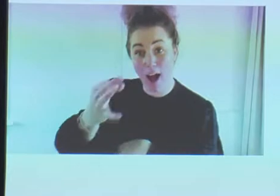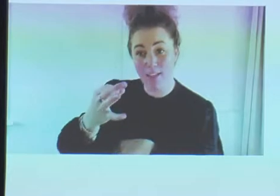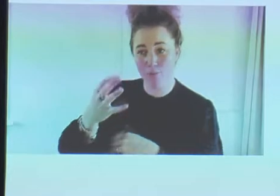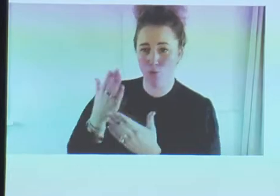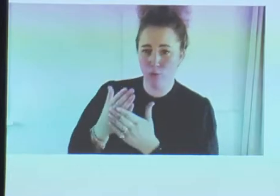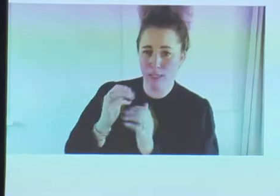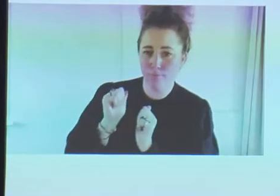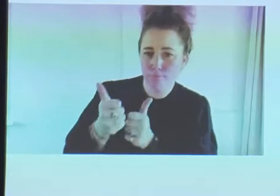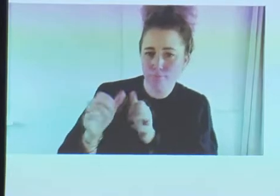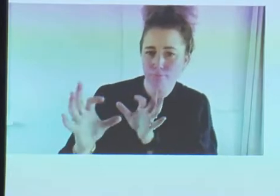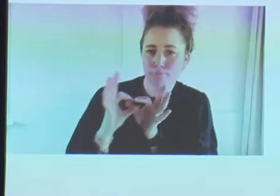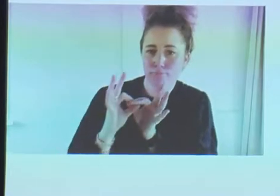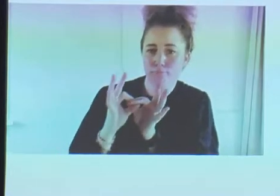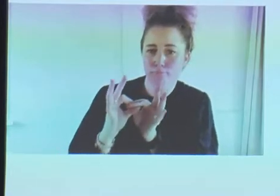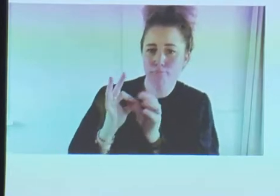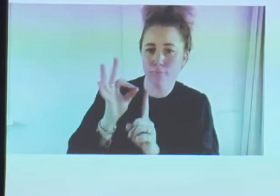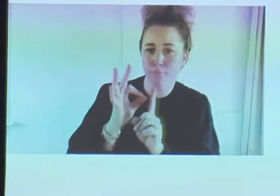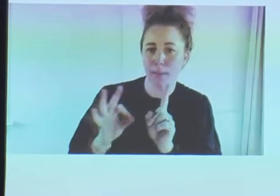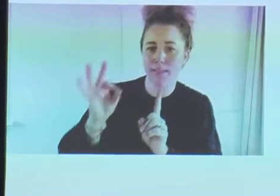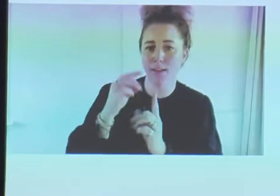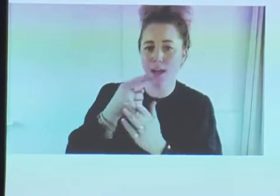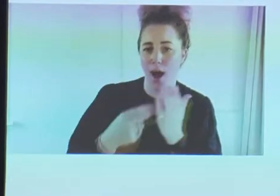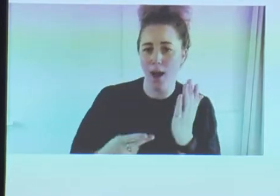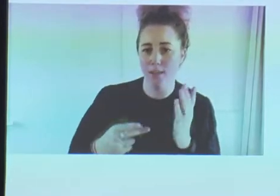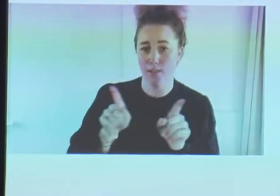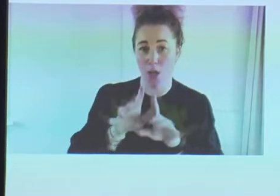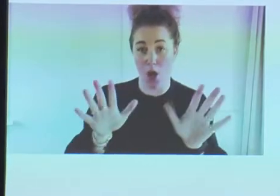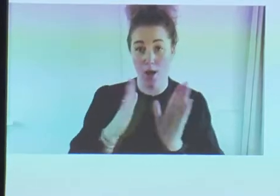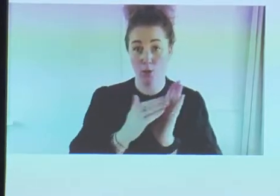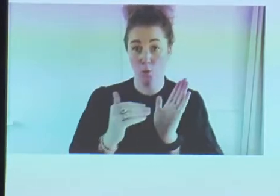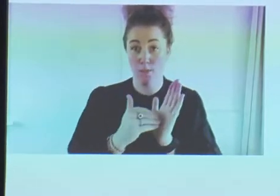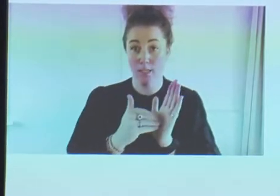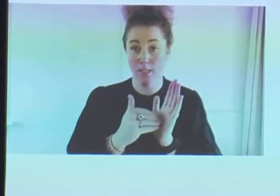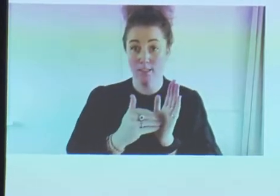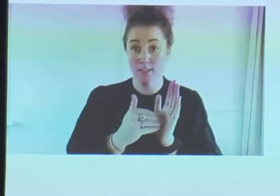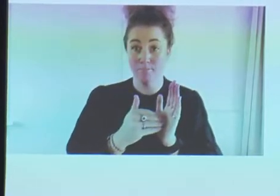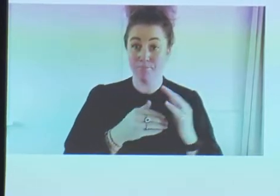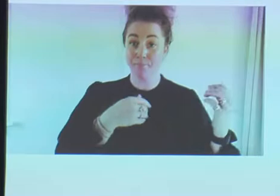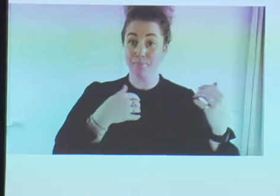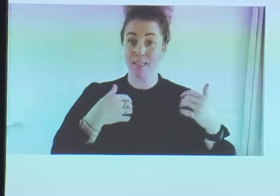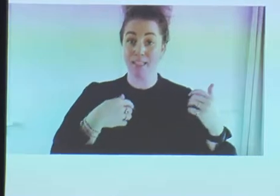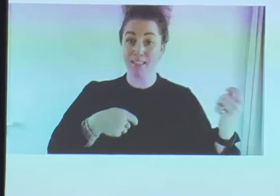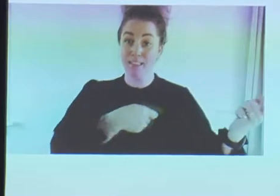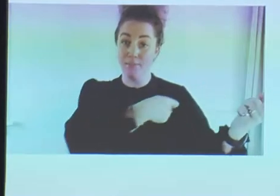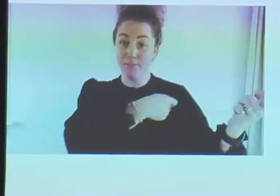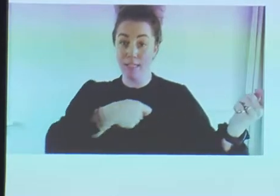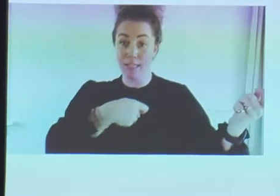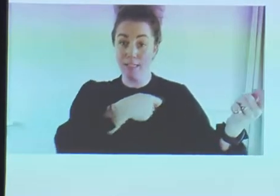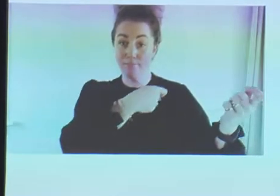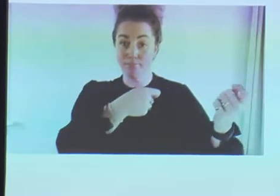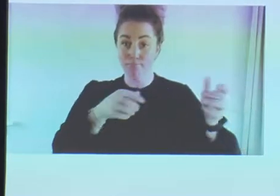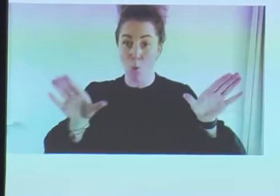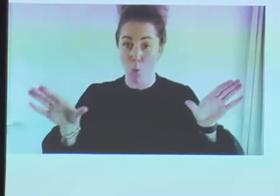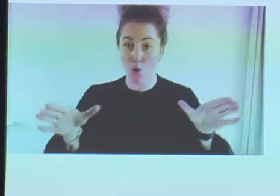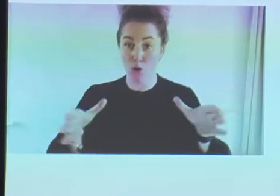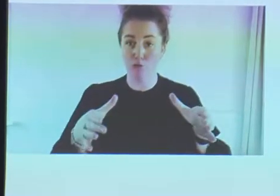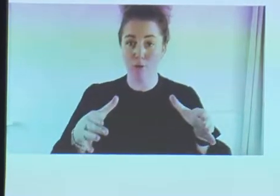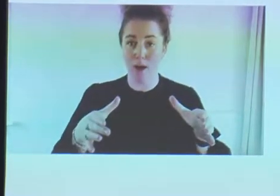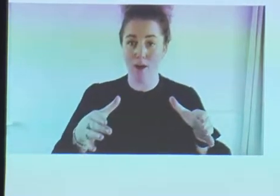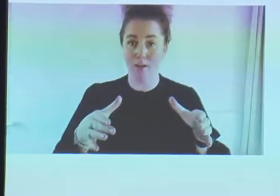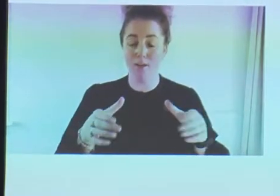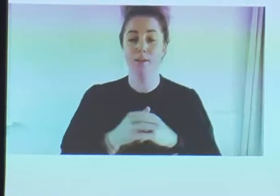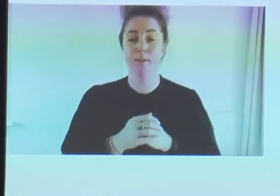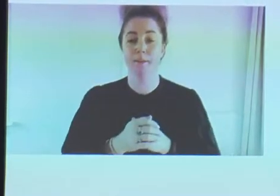relationships with our Pacifica artists like the New Zealand symphony orchestras collaboration with the Pacific more namely the Mana Moana